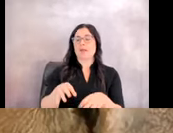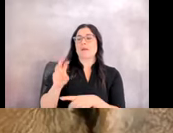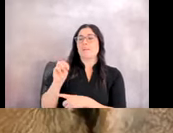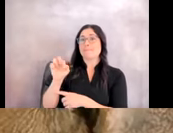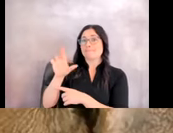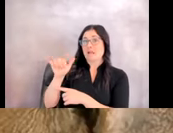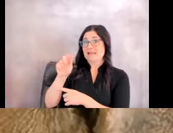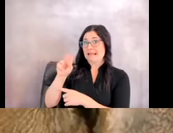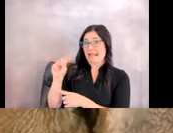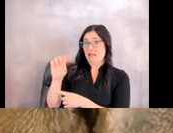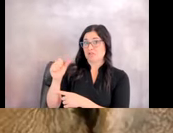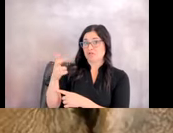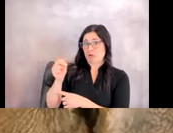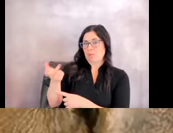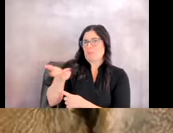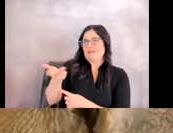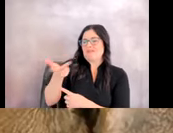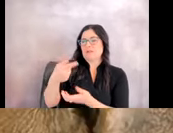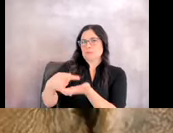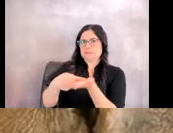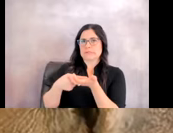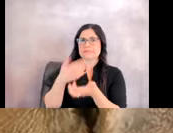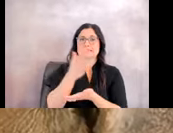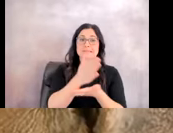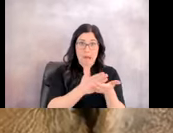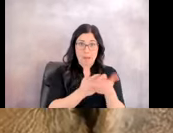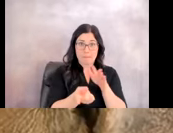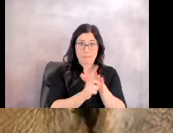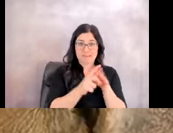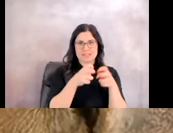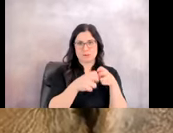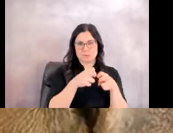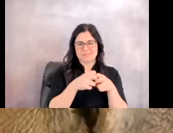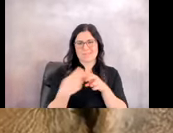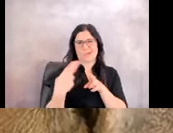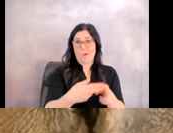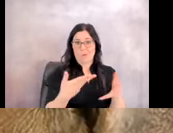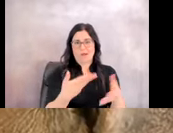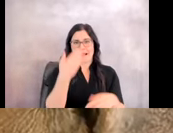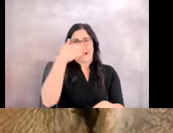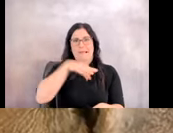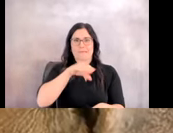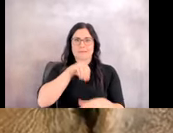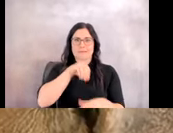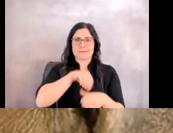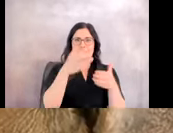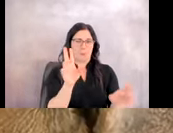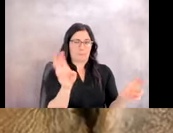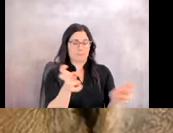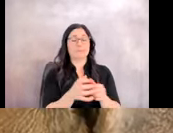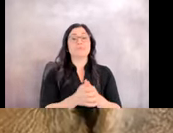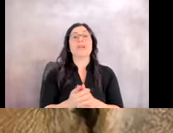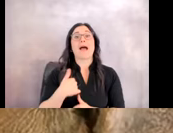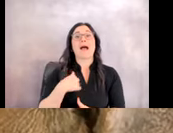and Sean about some issues. I like to call them the elephant in the room. And when I was talking